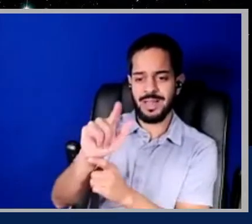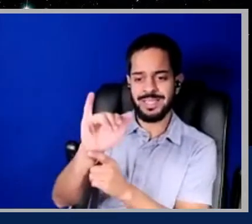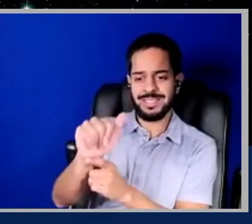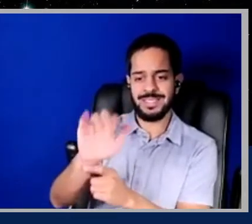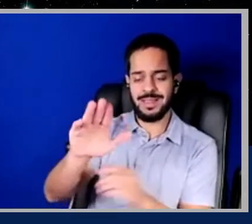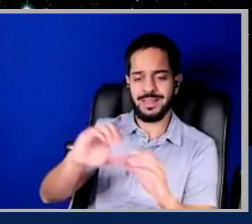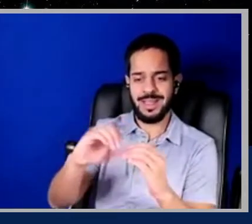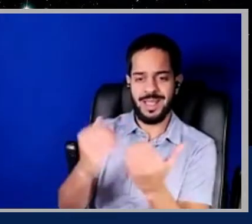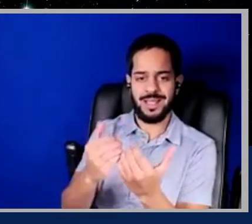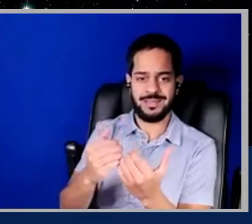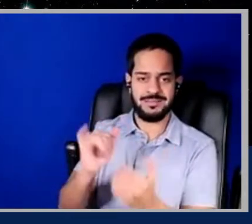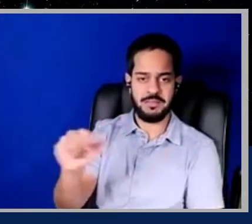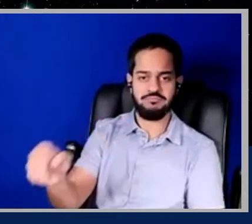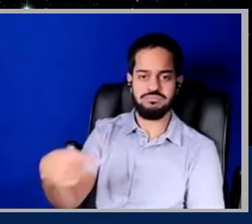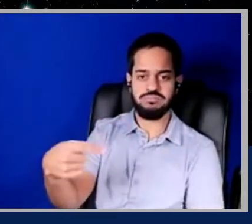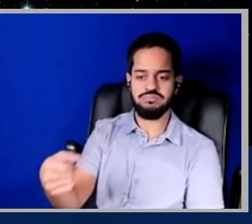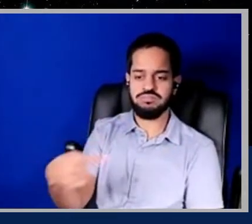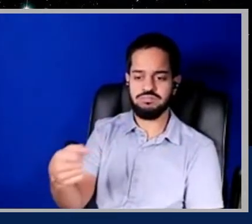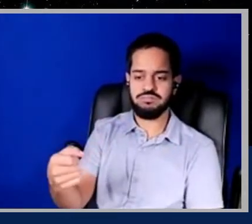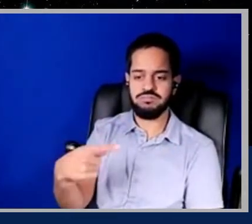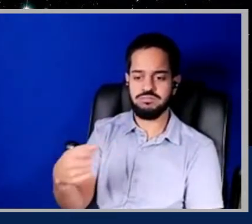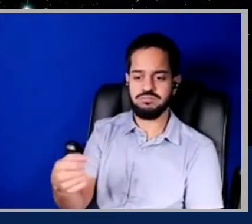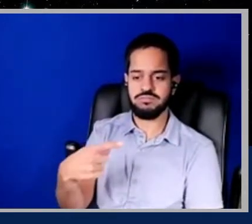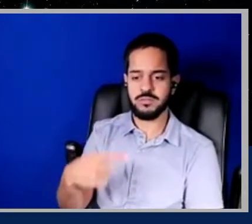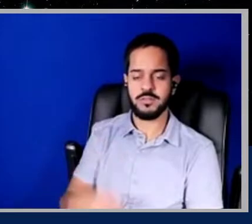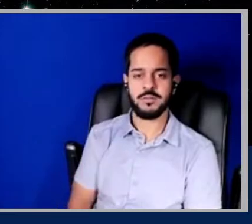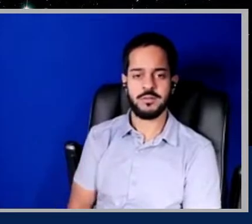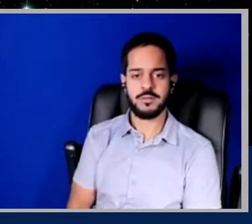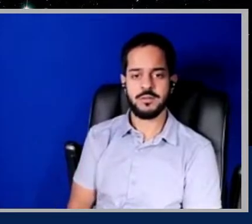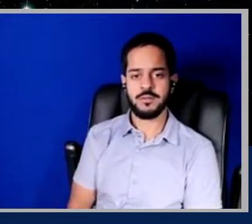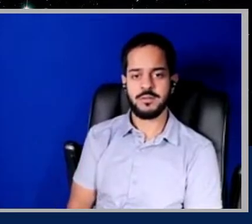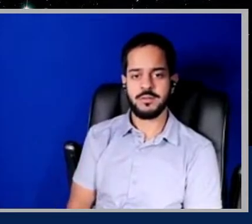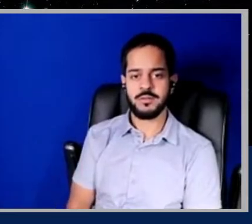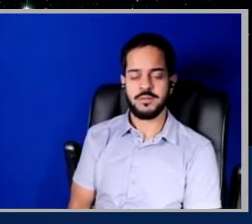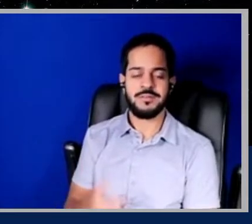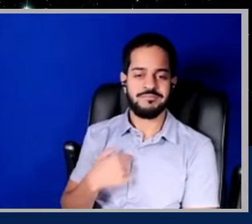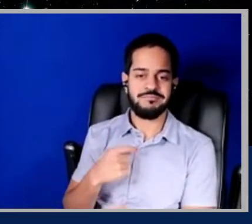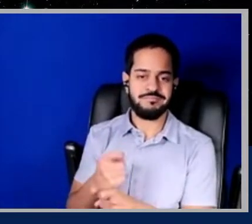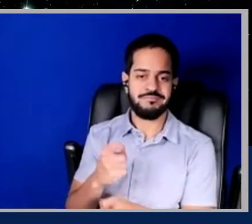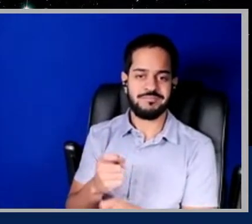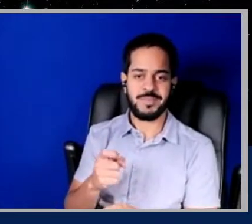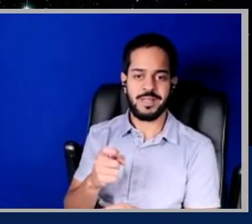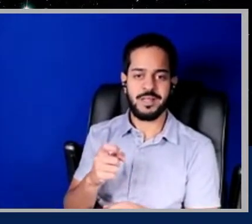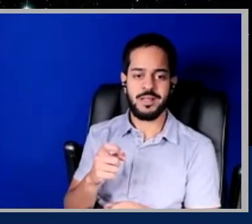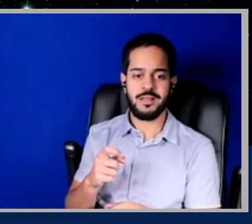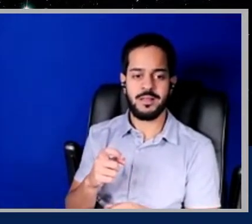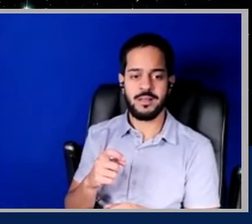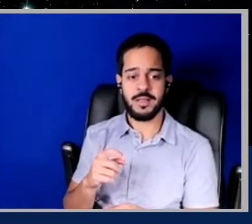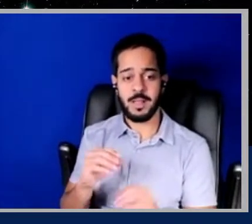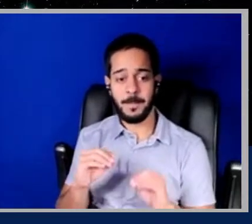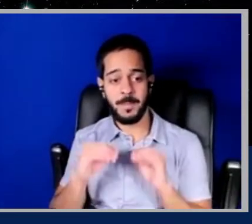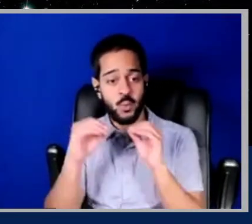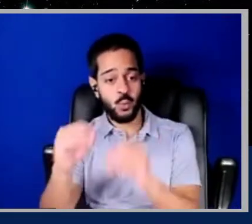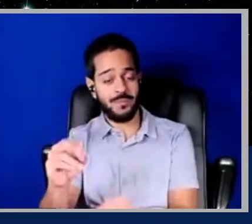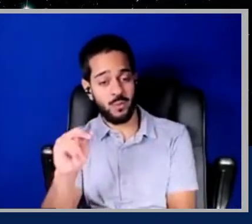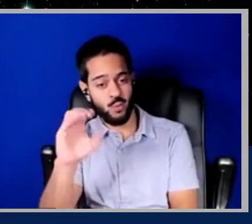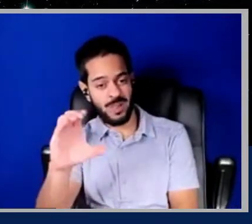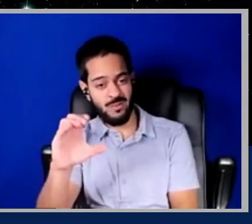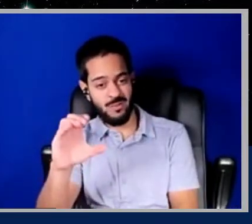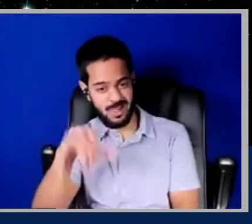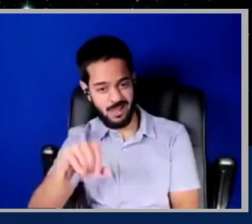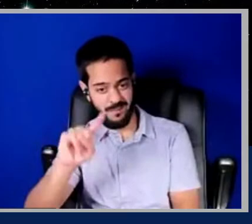Was another question that came through here. That was actually a question. I'm kidding. I have these. Move to North Carolina, right? Is the first